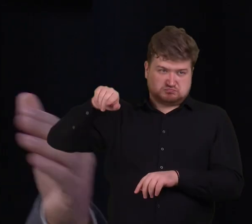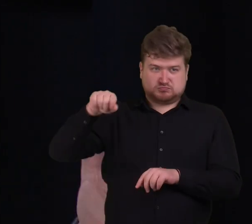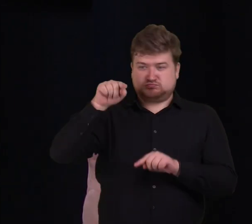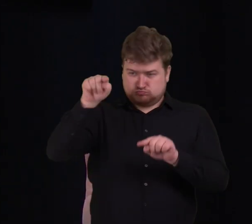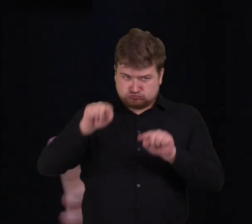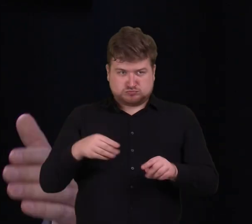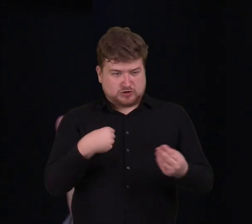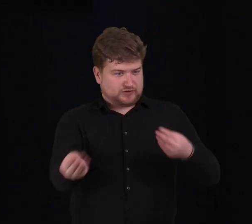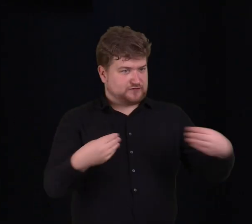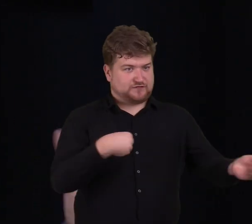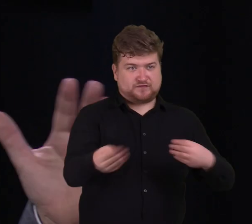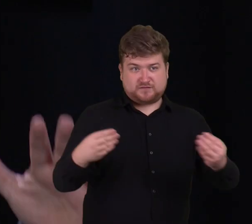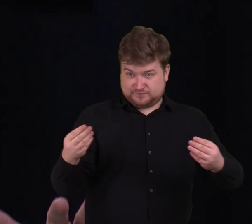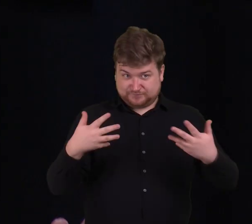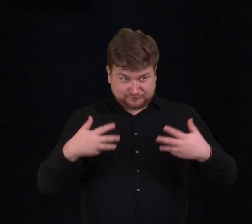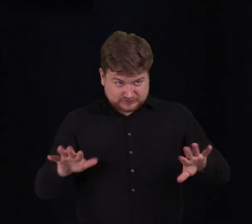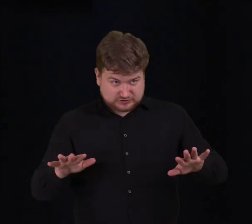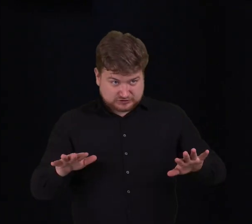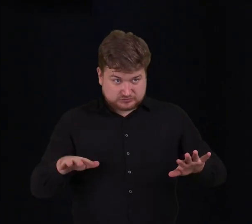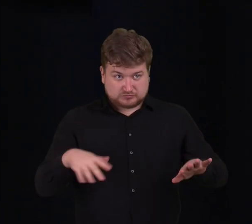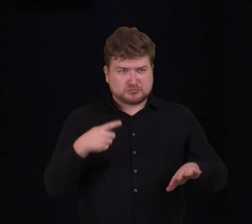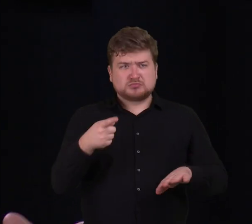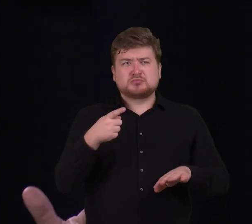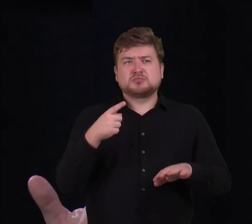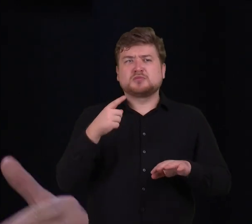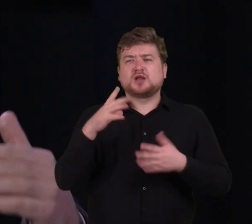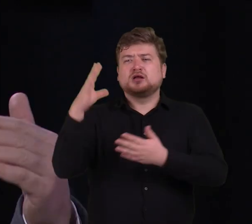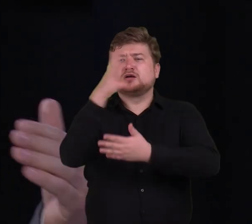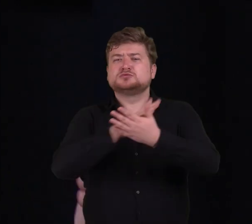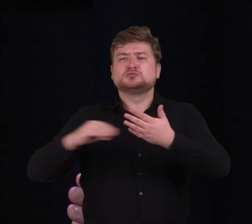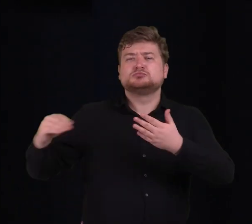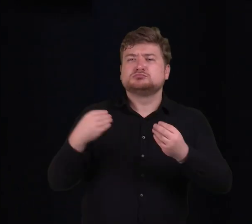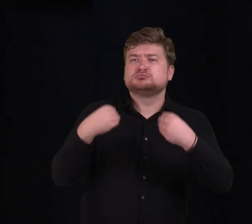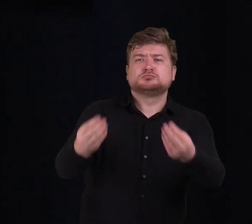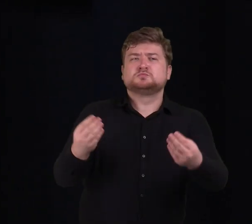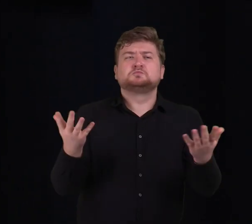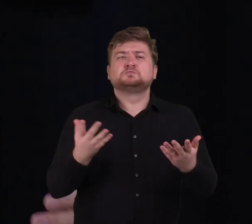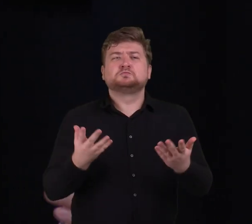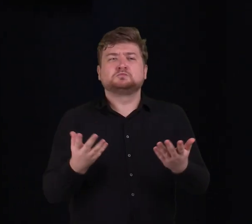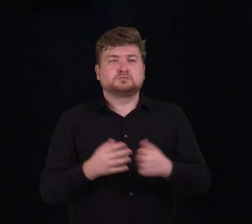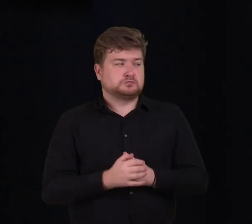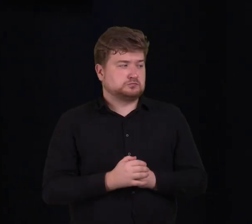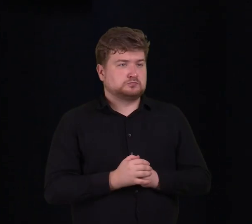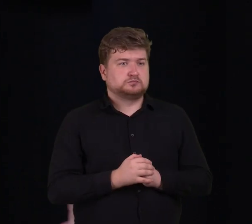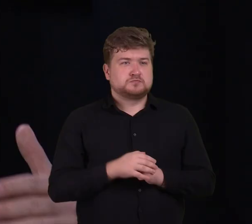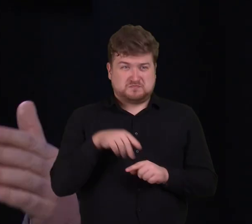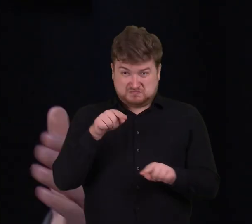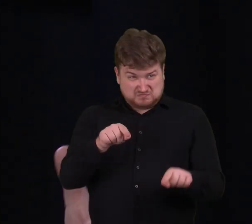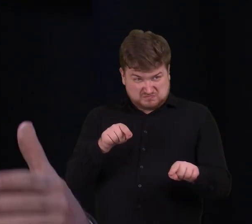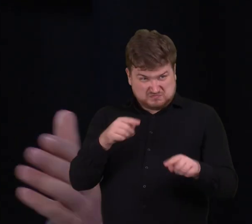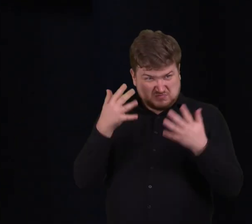are effectiveness of the policy decentralized to the regional level, and how the cohesion policy helped you